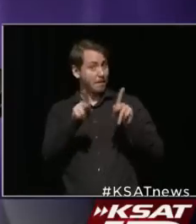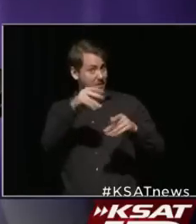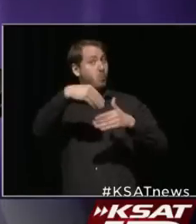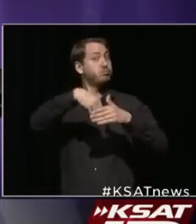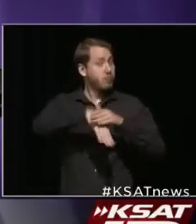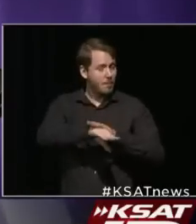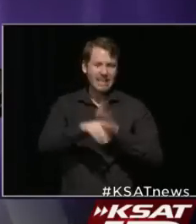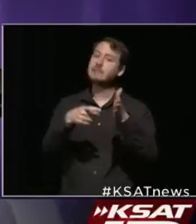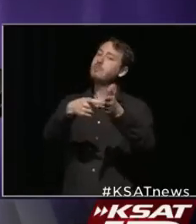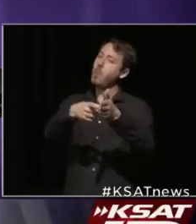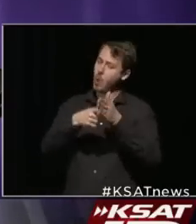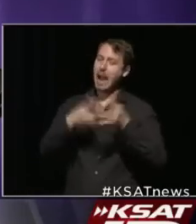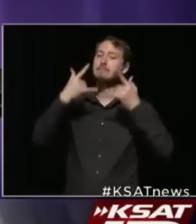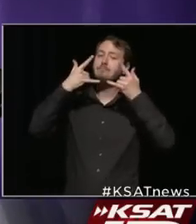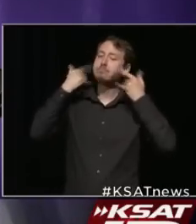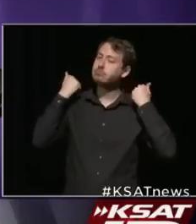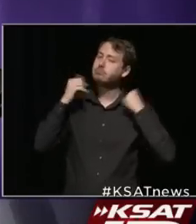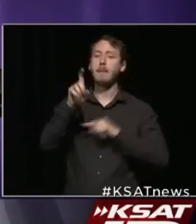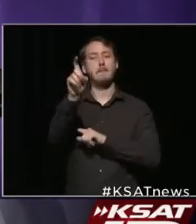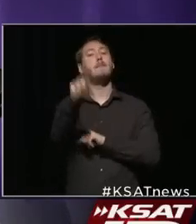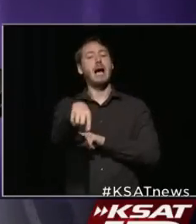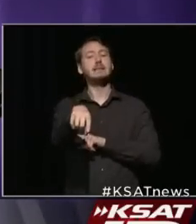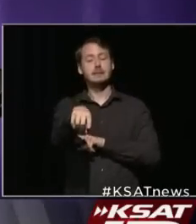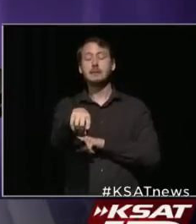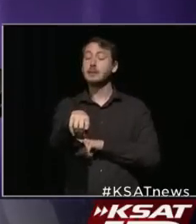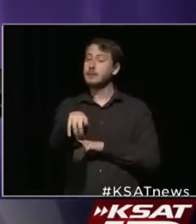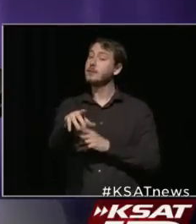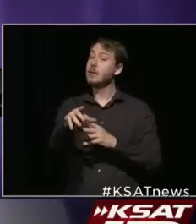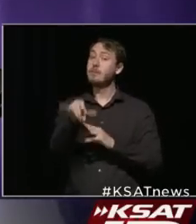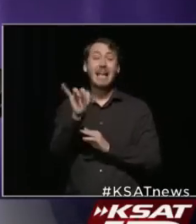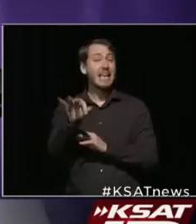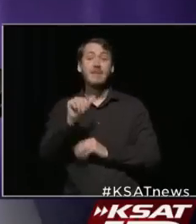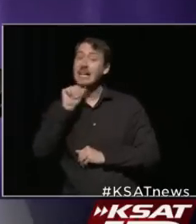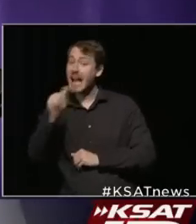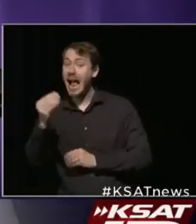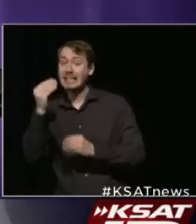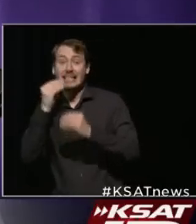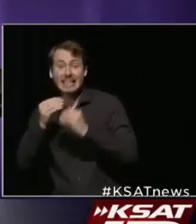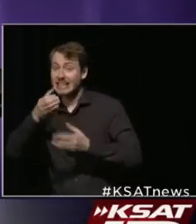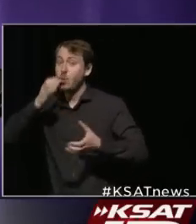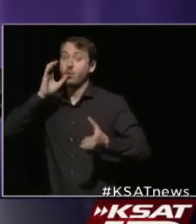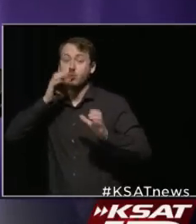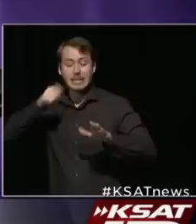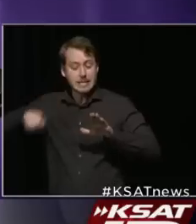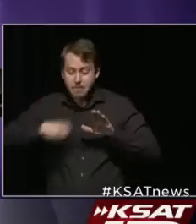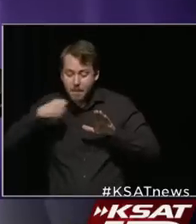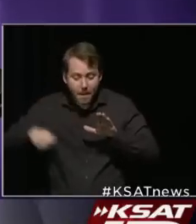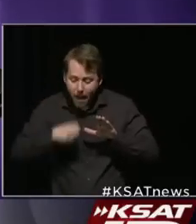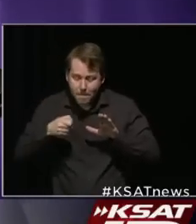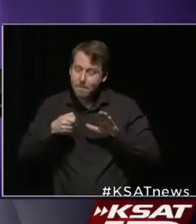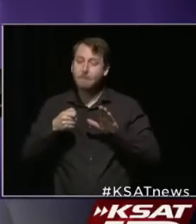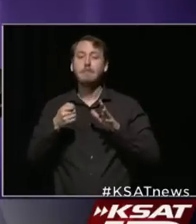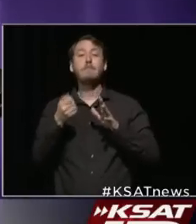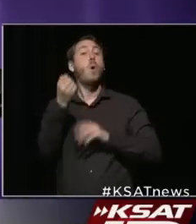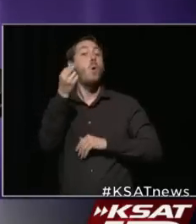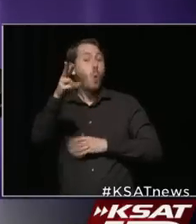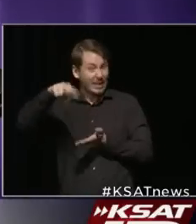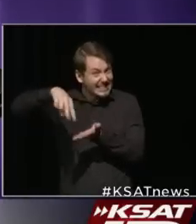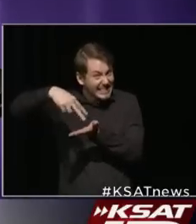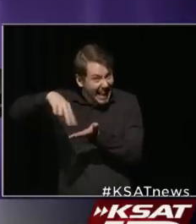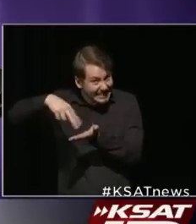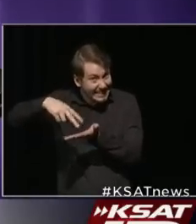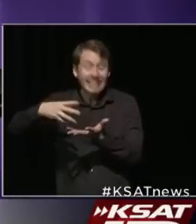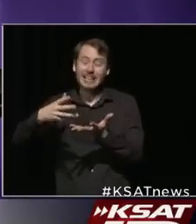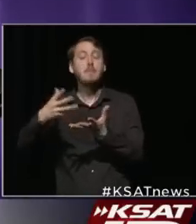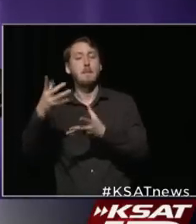mask consistently and correctly, if not actively eating, drinking, or including while dancing. Keep tables and